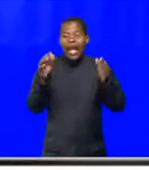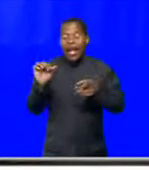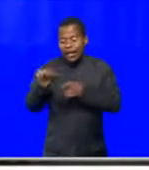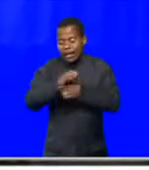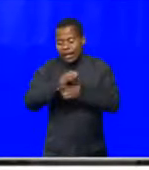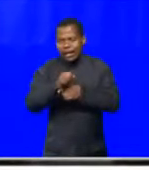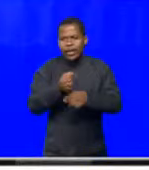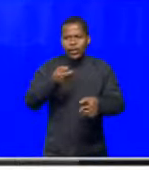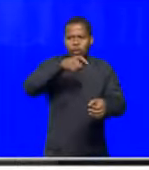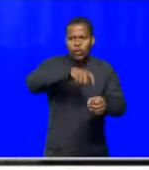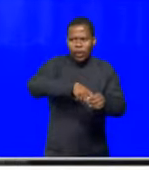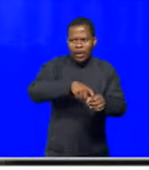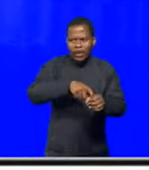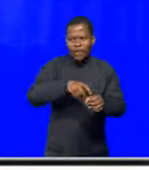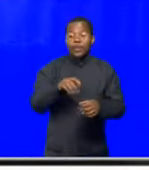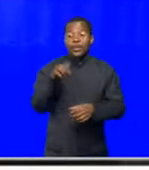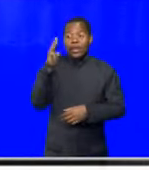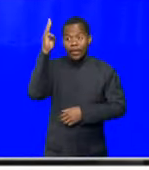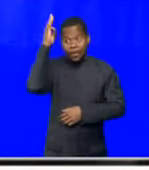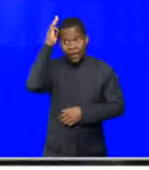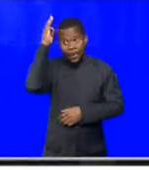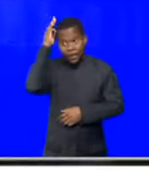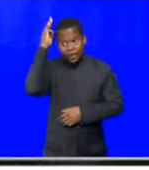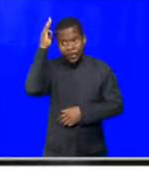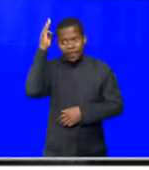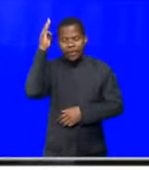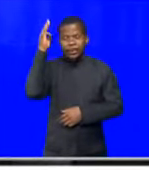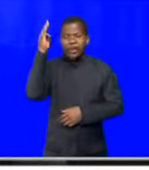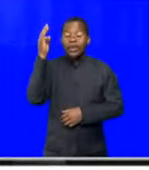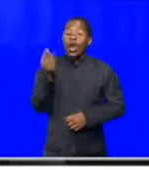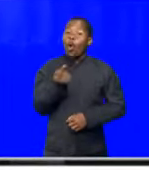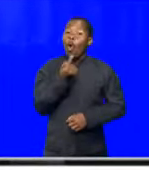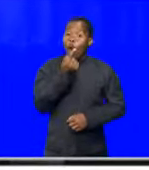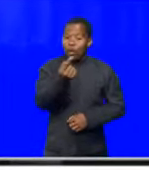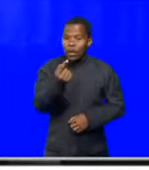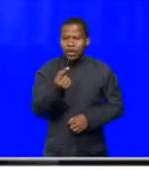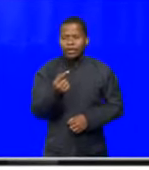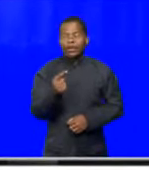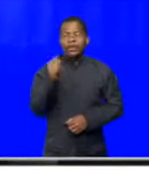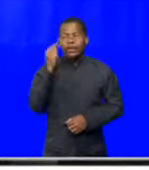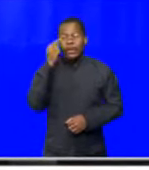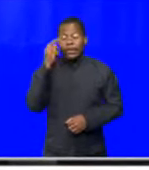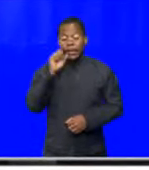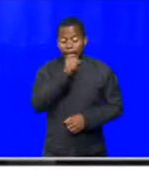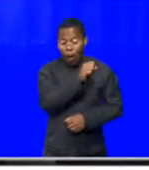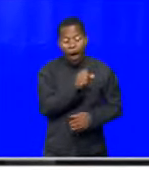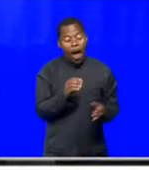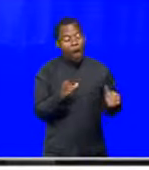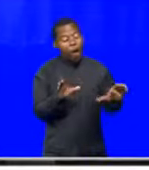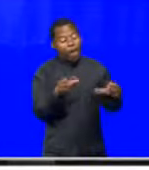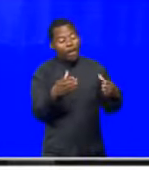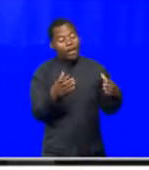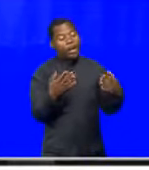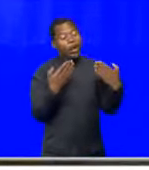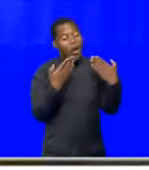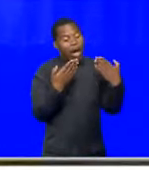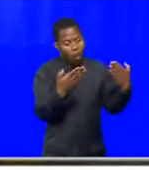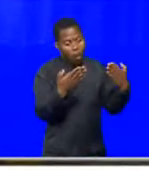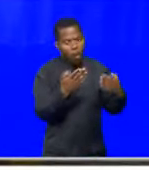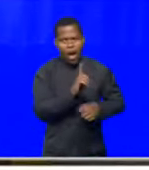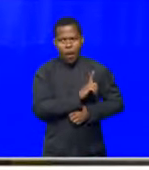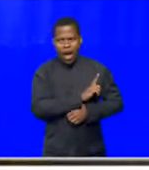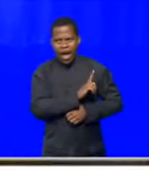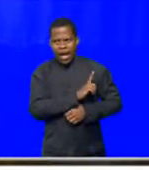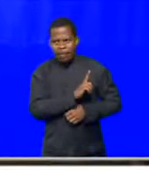workshops. His Royal Highness Prince Banzile has expressed gratitude to the Taiwan Medical Mission for the support towards